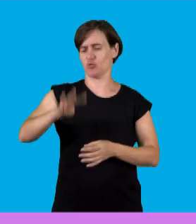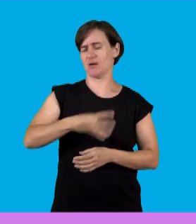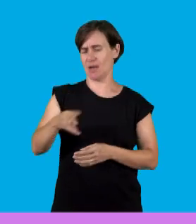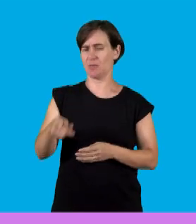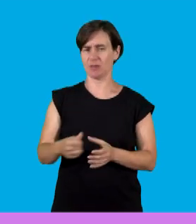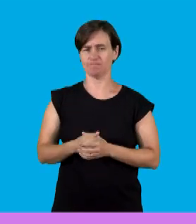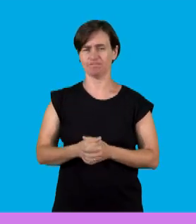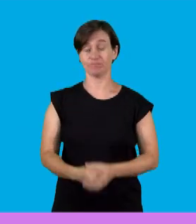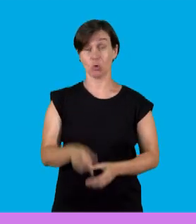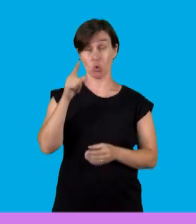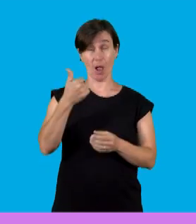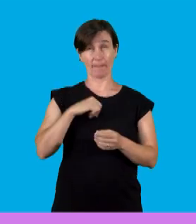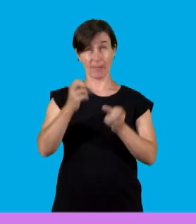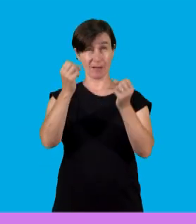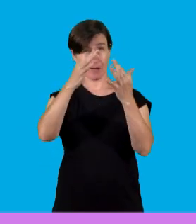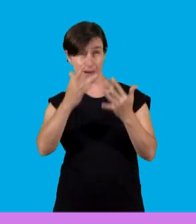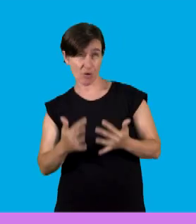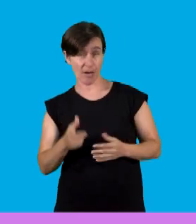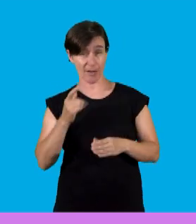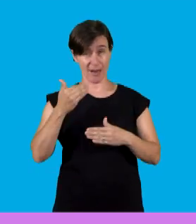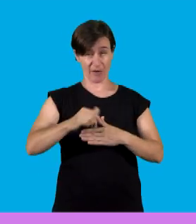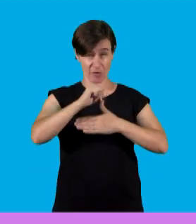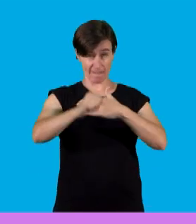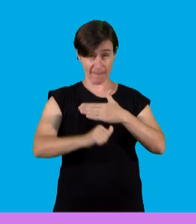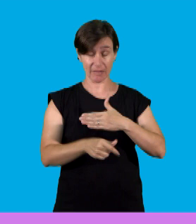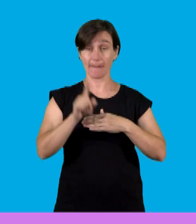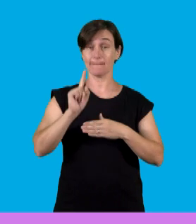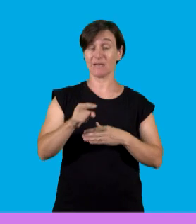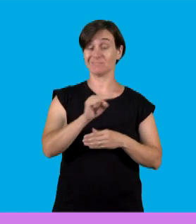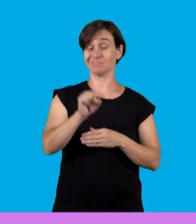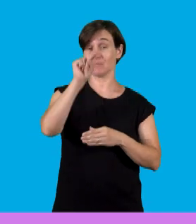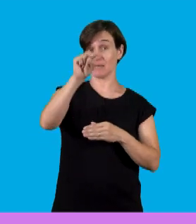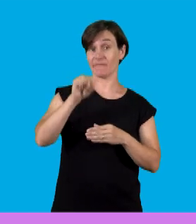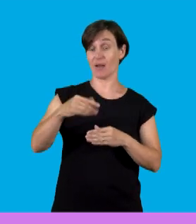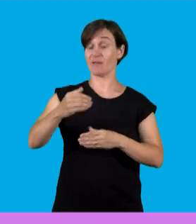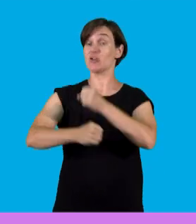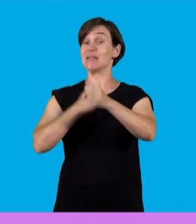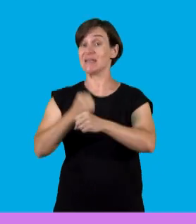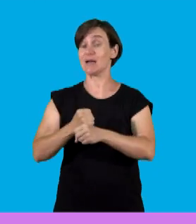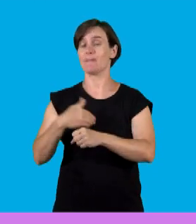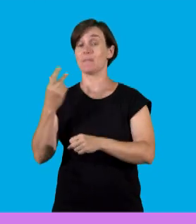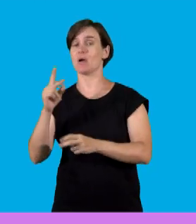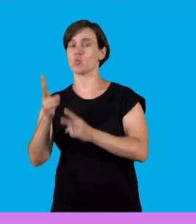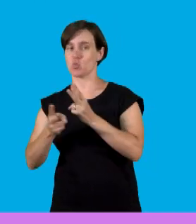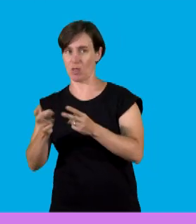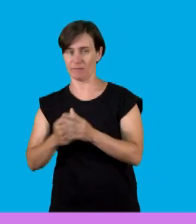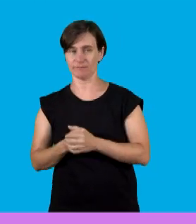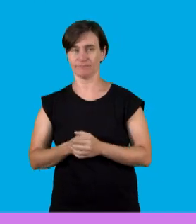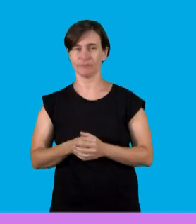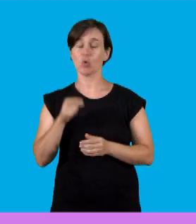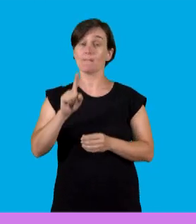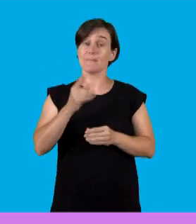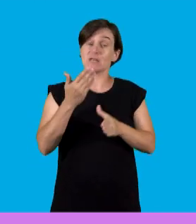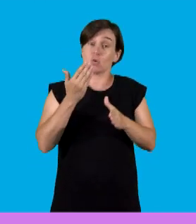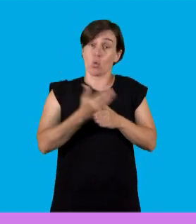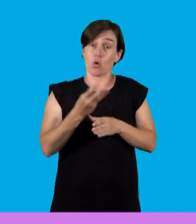to calculate your monthly tax, remember, divide your annual tax by 12. Now, I've also listed here that only